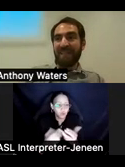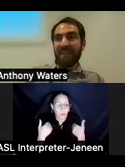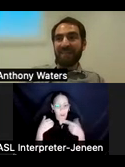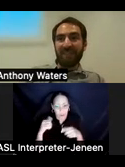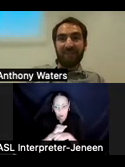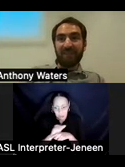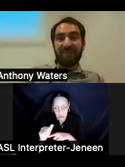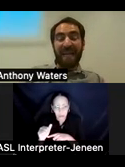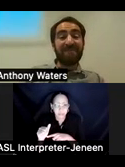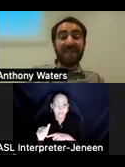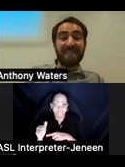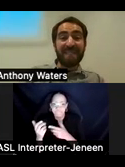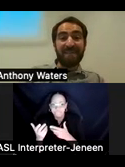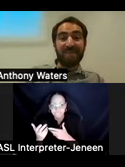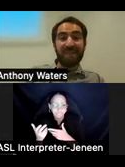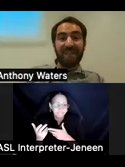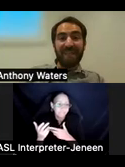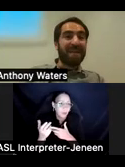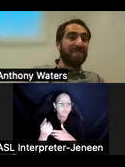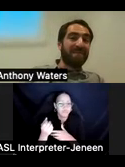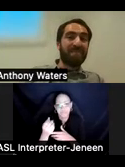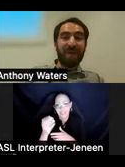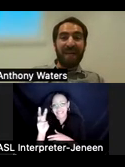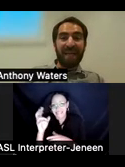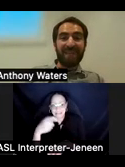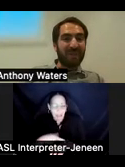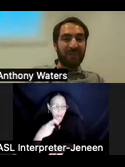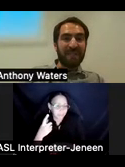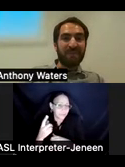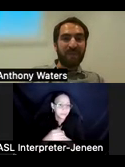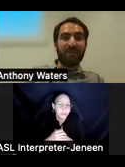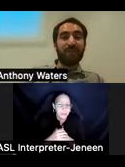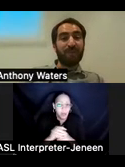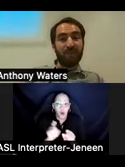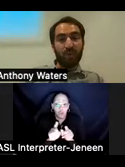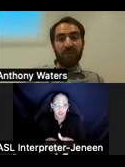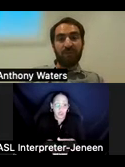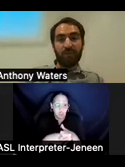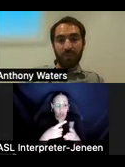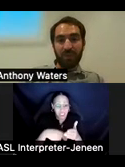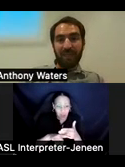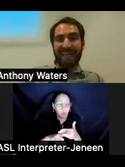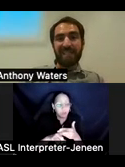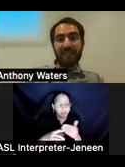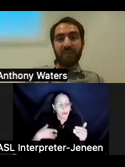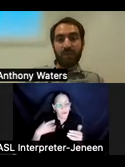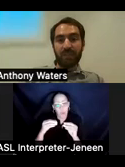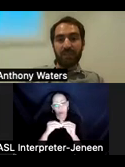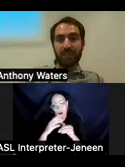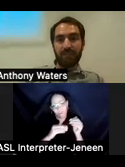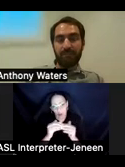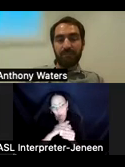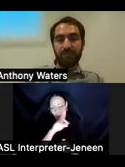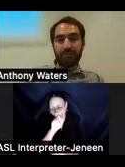it a half dozen times. And I bet by the start of next week, you'll feel much more comfortable asking these